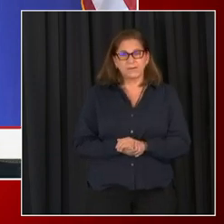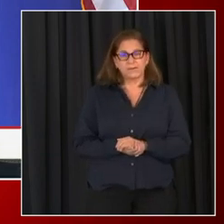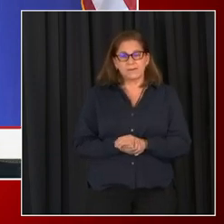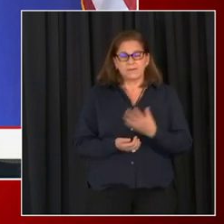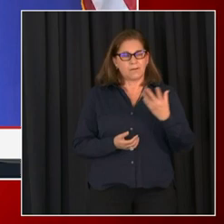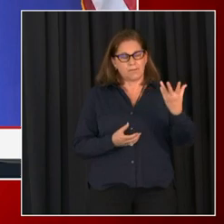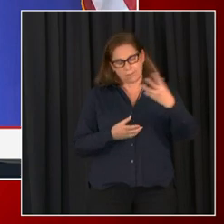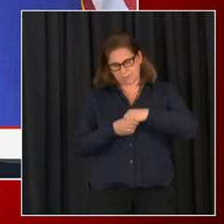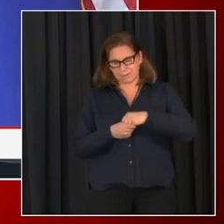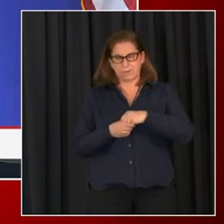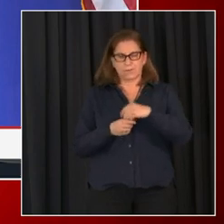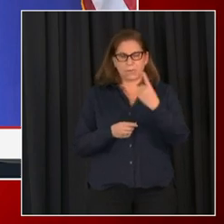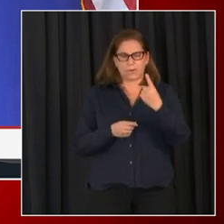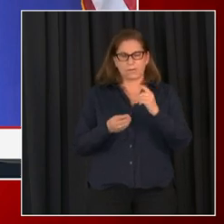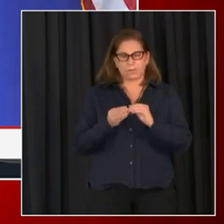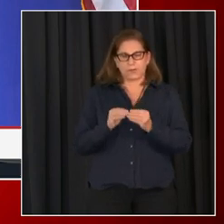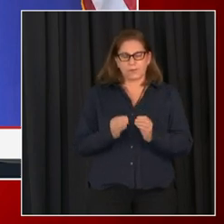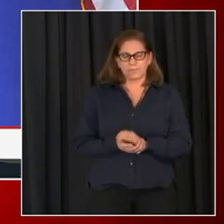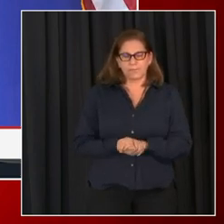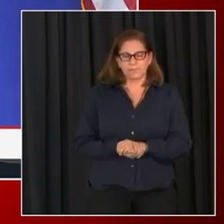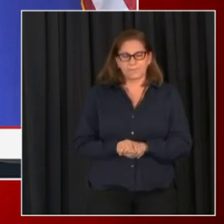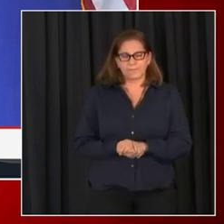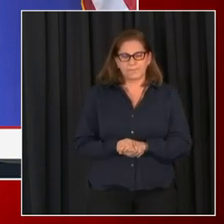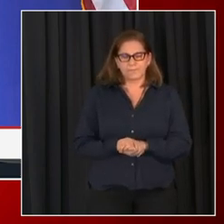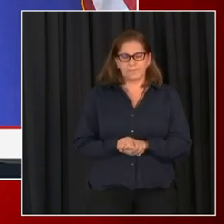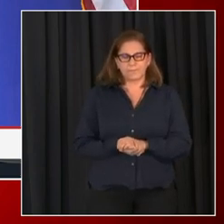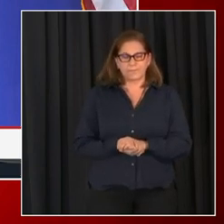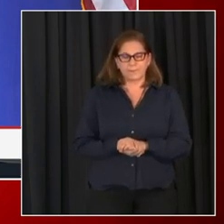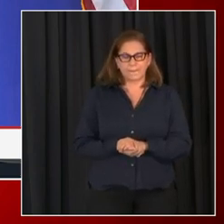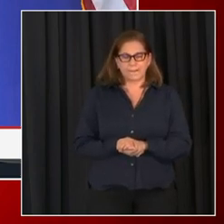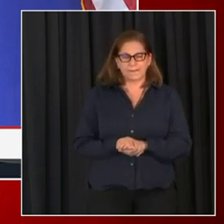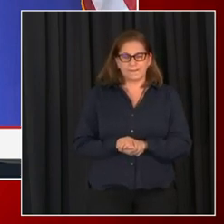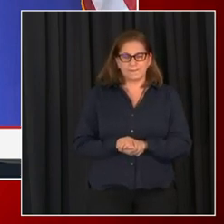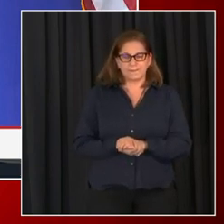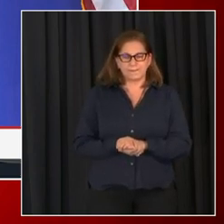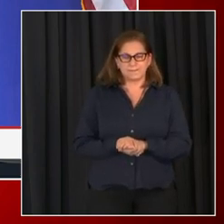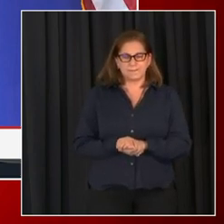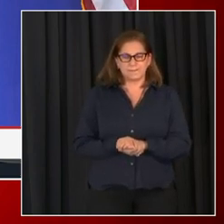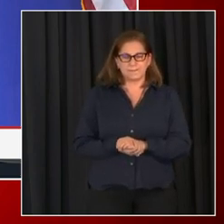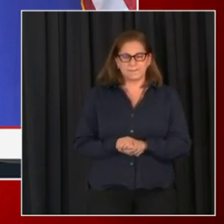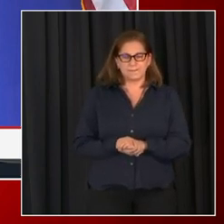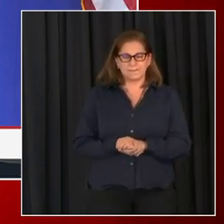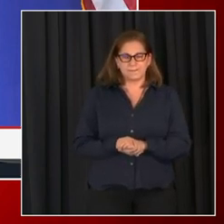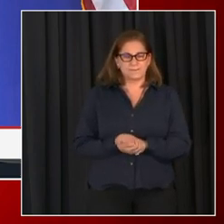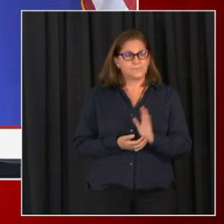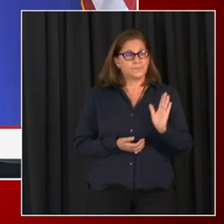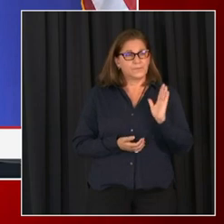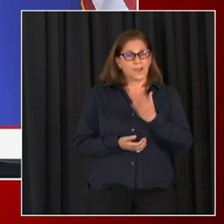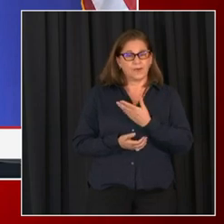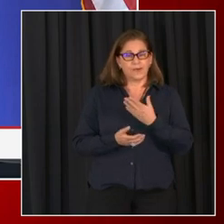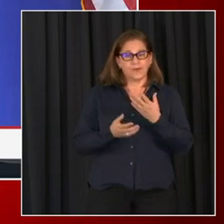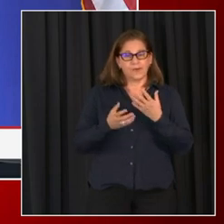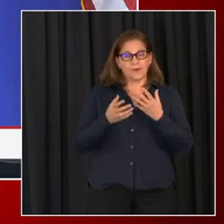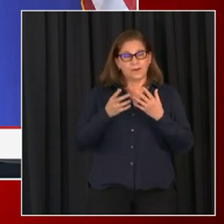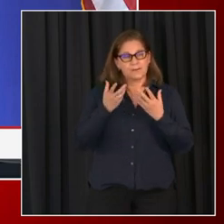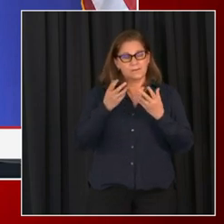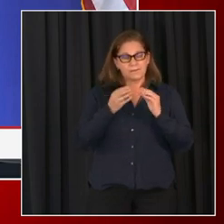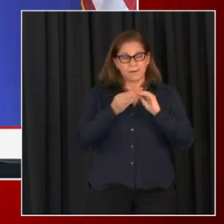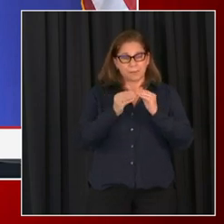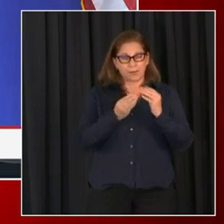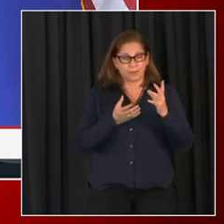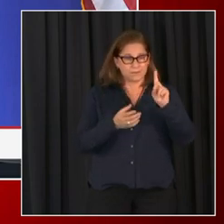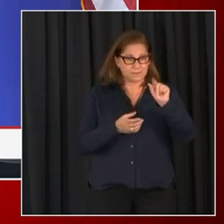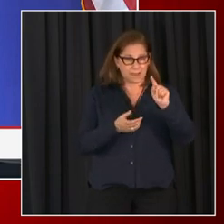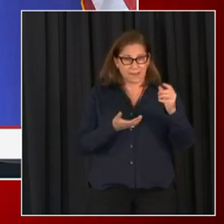can tell you that our observations over time for those categories have not changed drastically. So we are